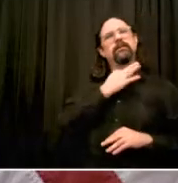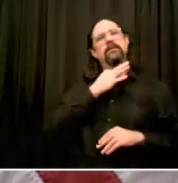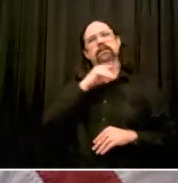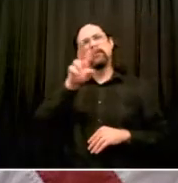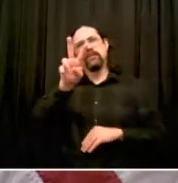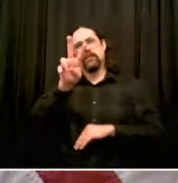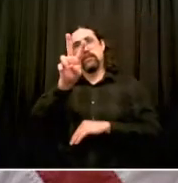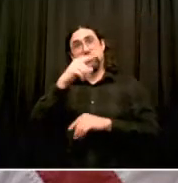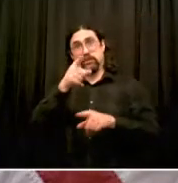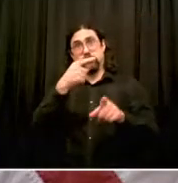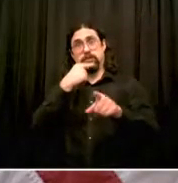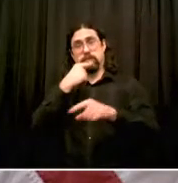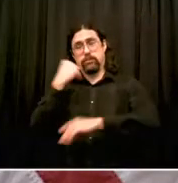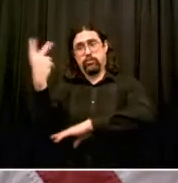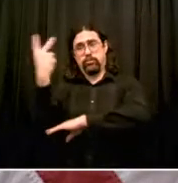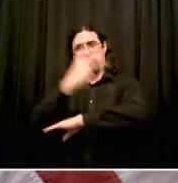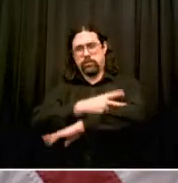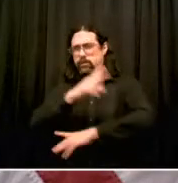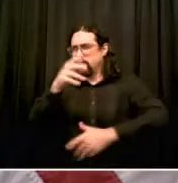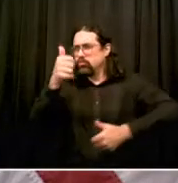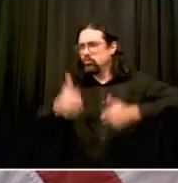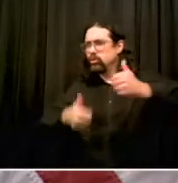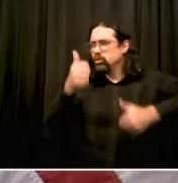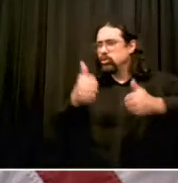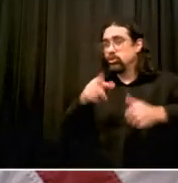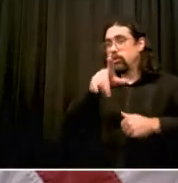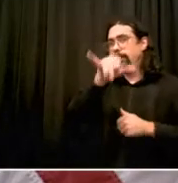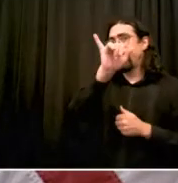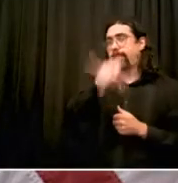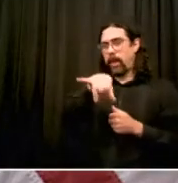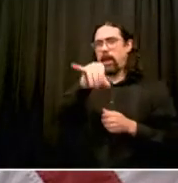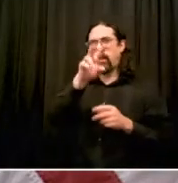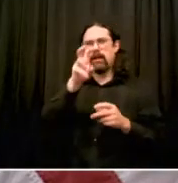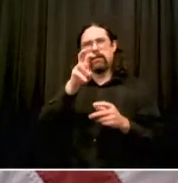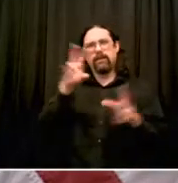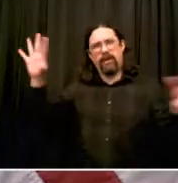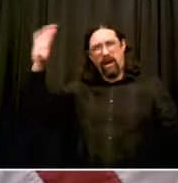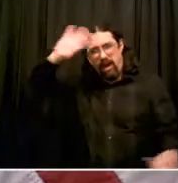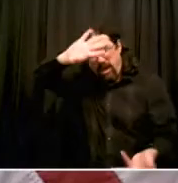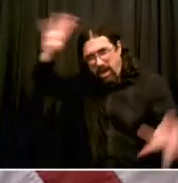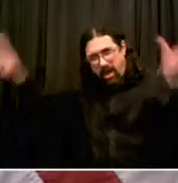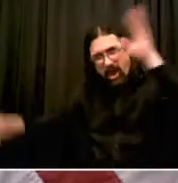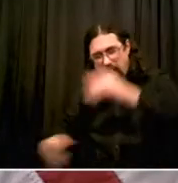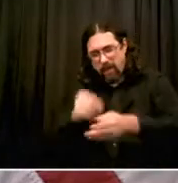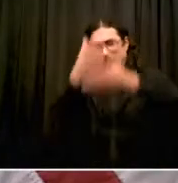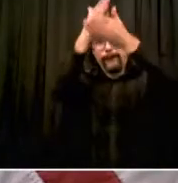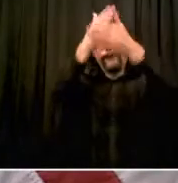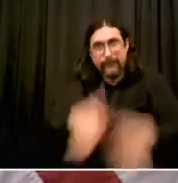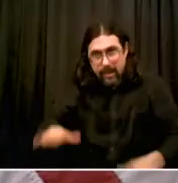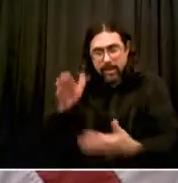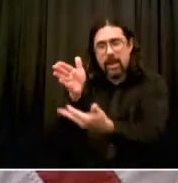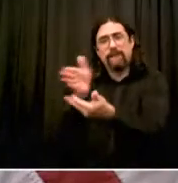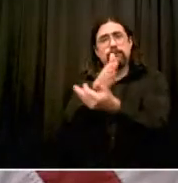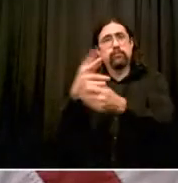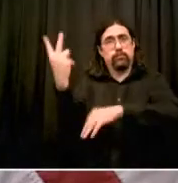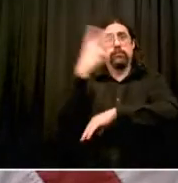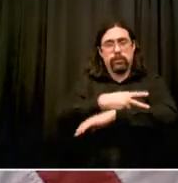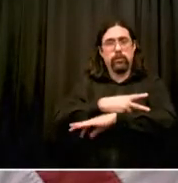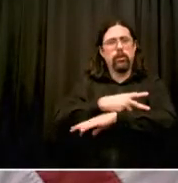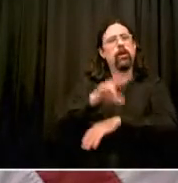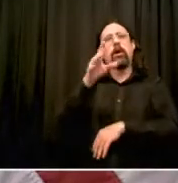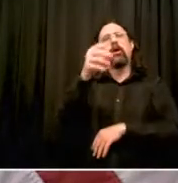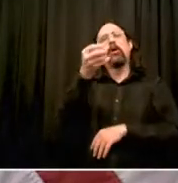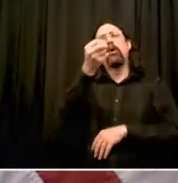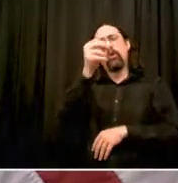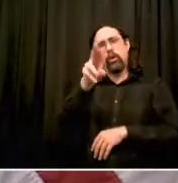say 17 days is just plain unacceptable. So actually, if you'd be kind enough to, if you're willing, let our team know what lab that was so we can follow